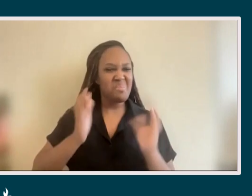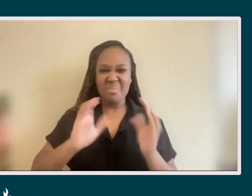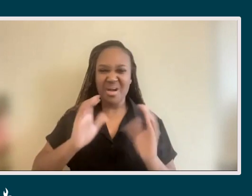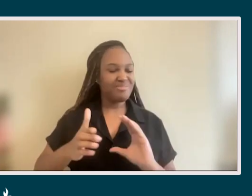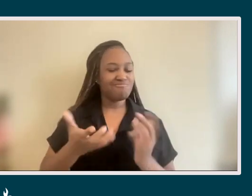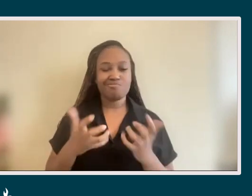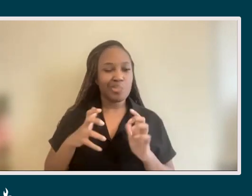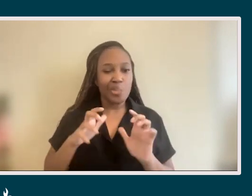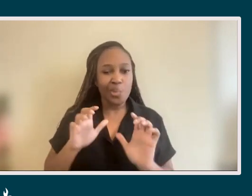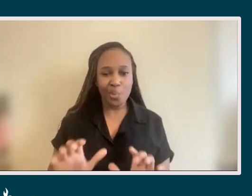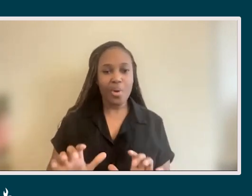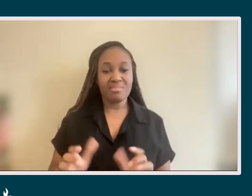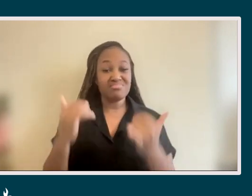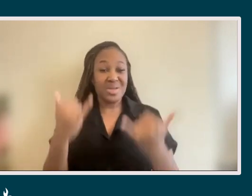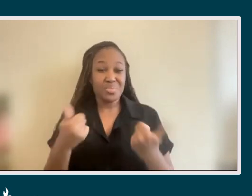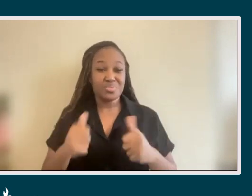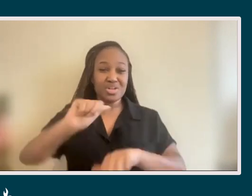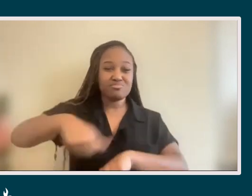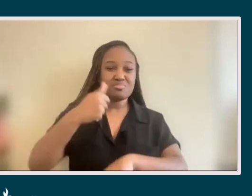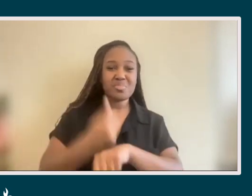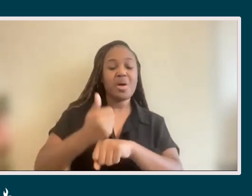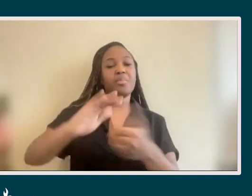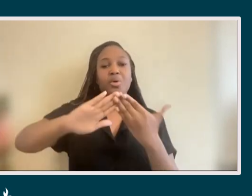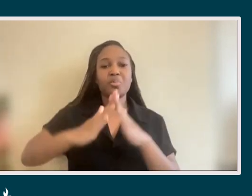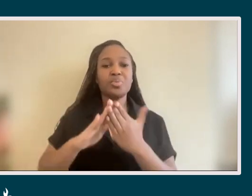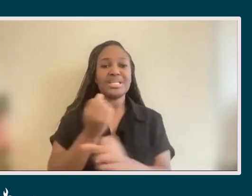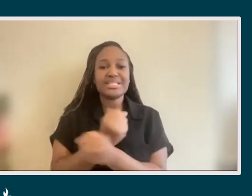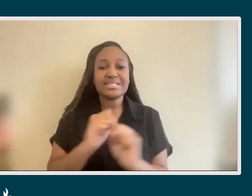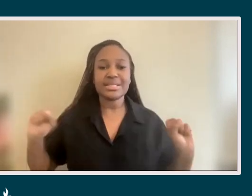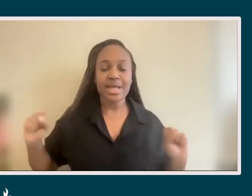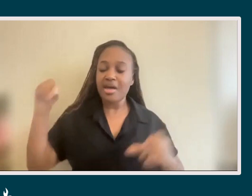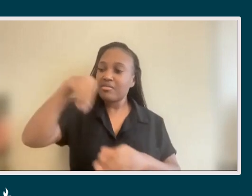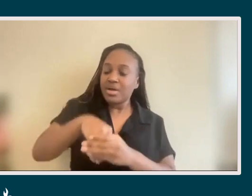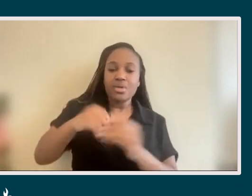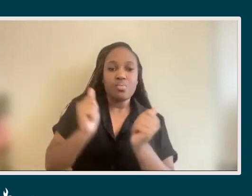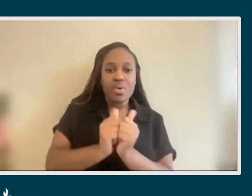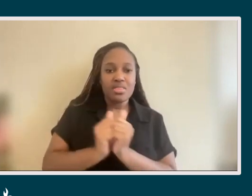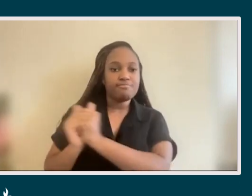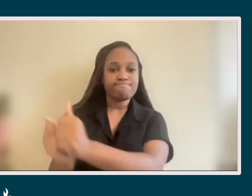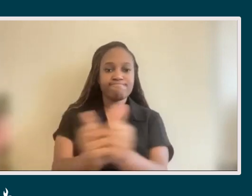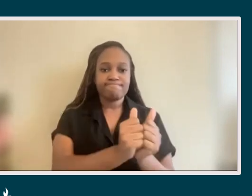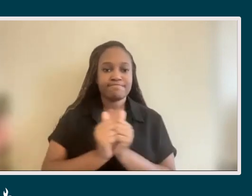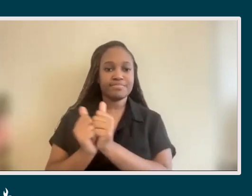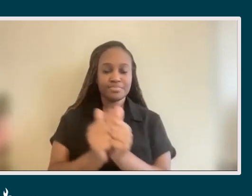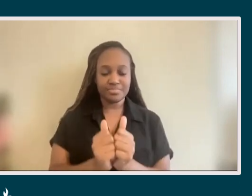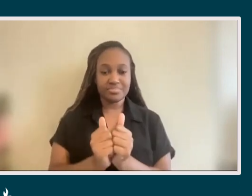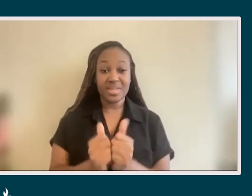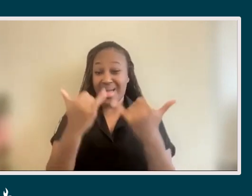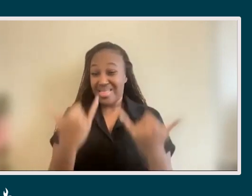community building, of being in community, present with one another. And that in itself is the work